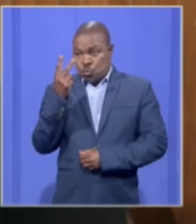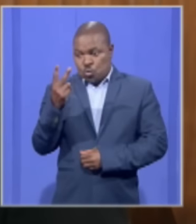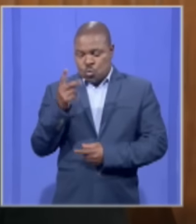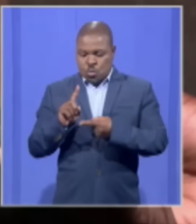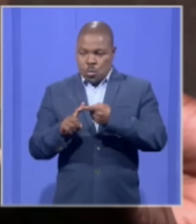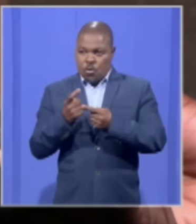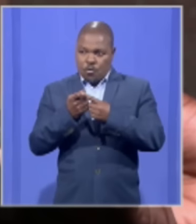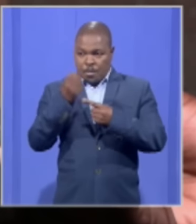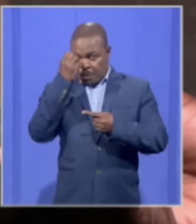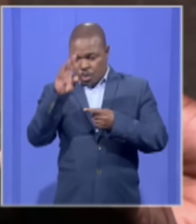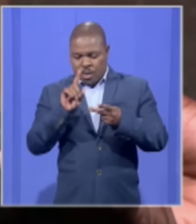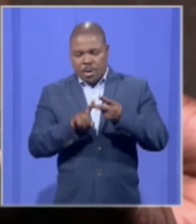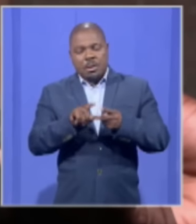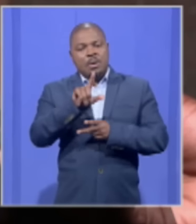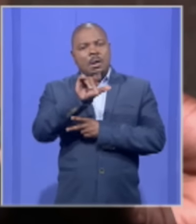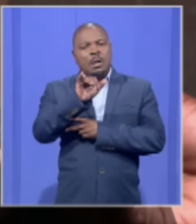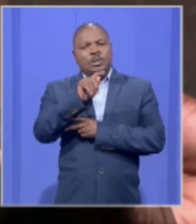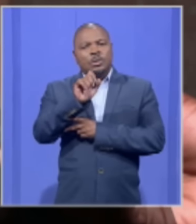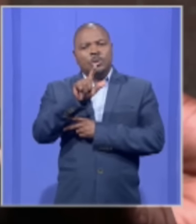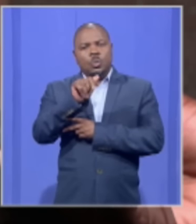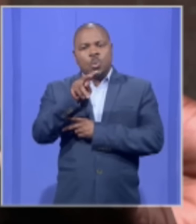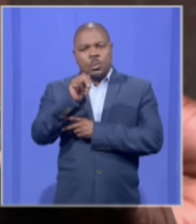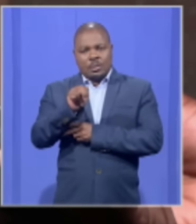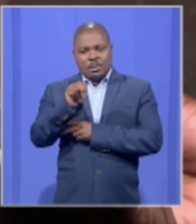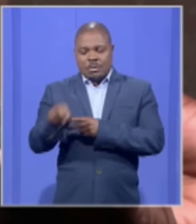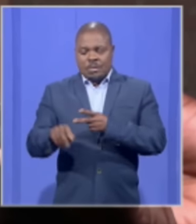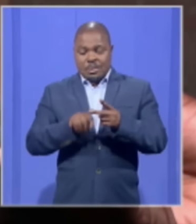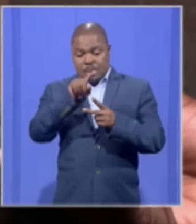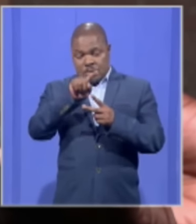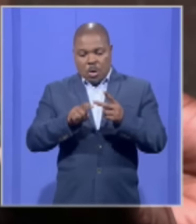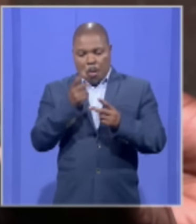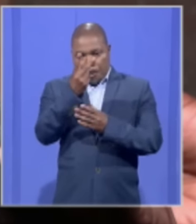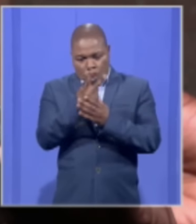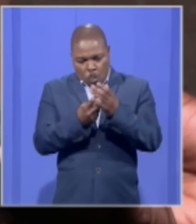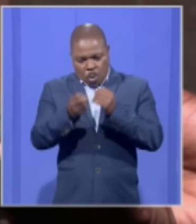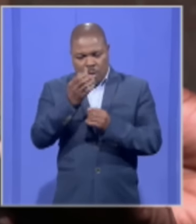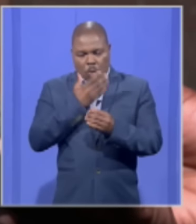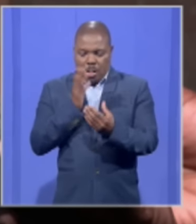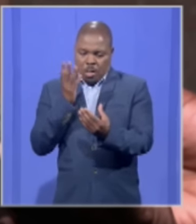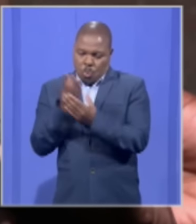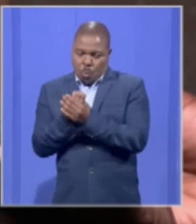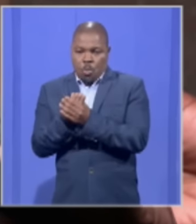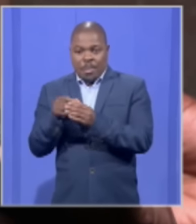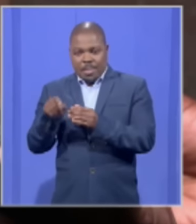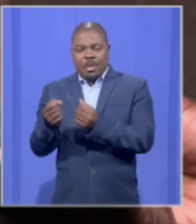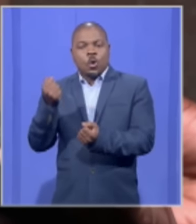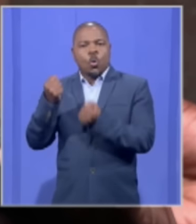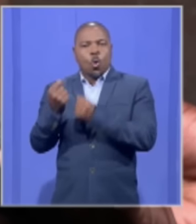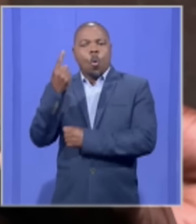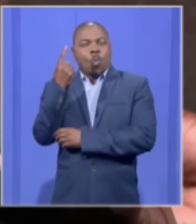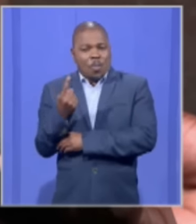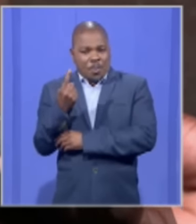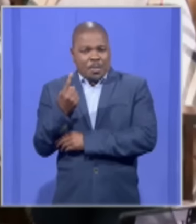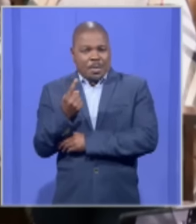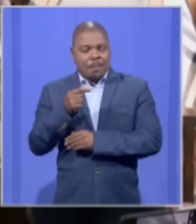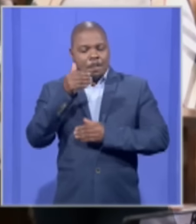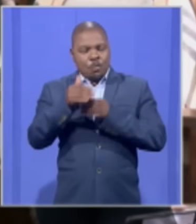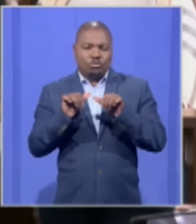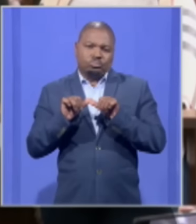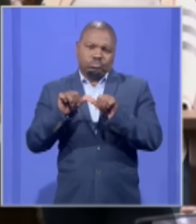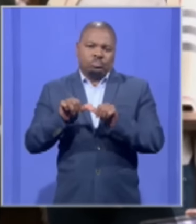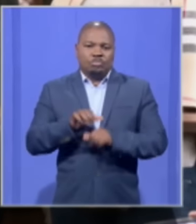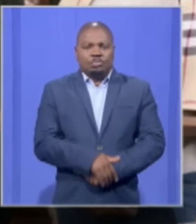Pretoria and another from Littleton, that we want to centralize together with this matter. So that process is ongoing.